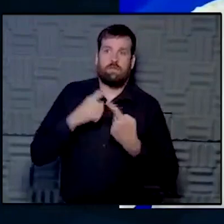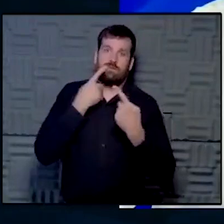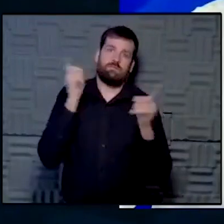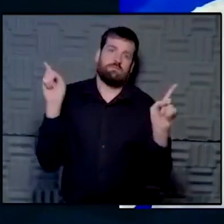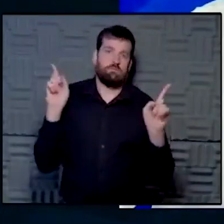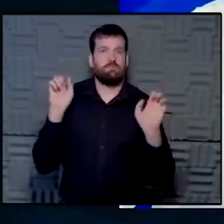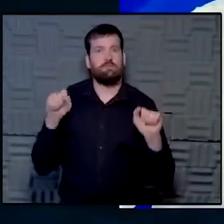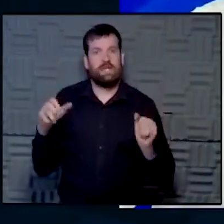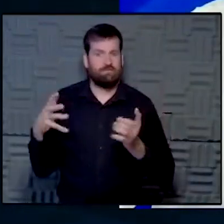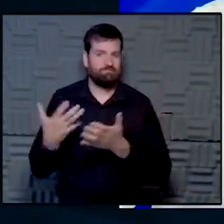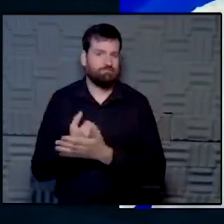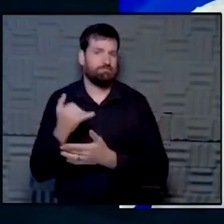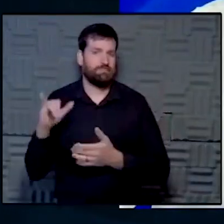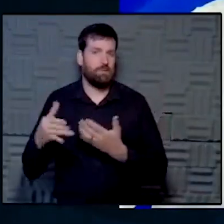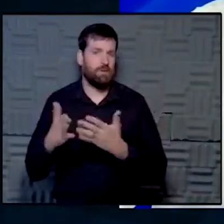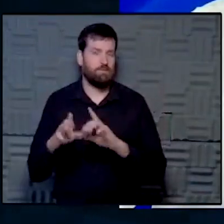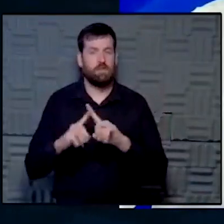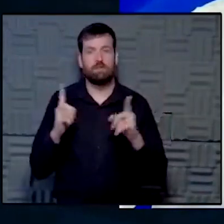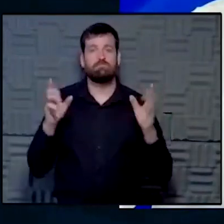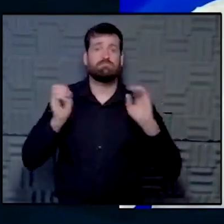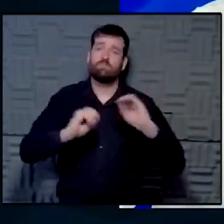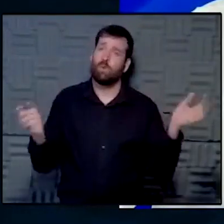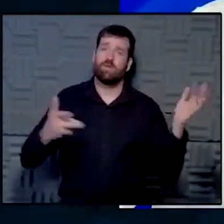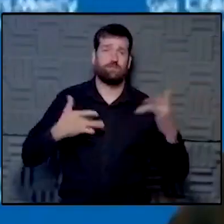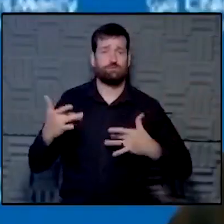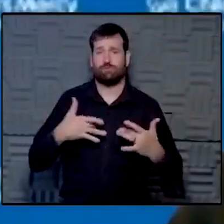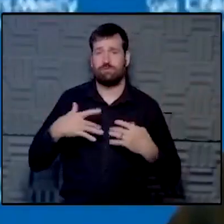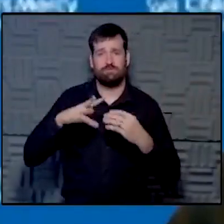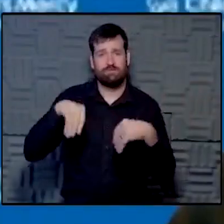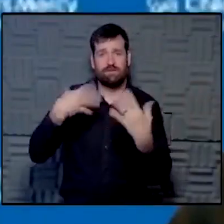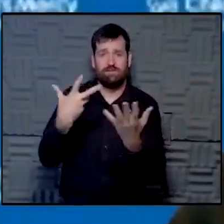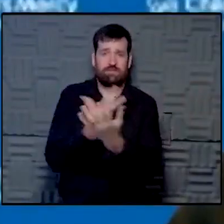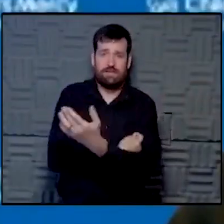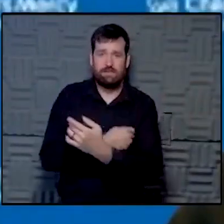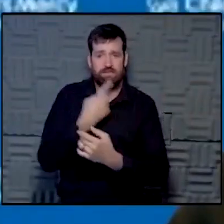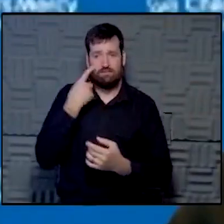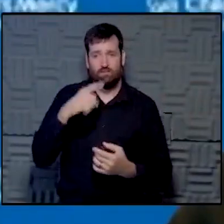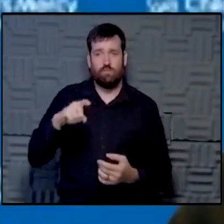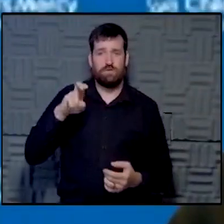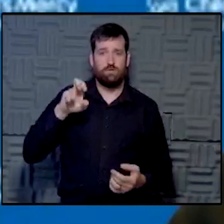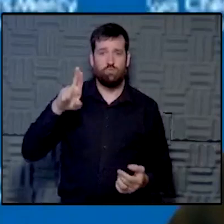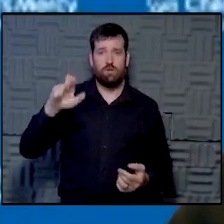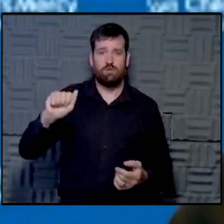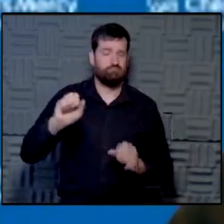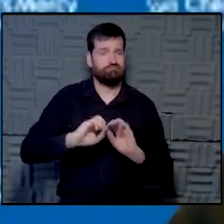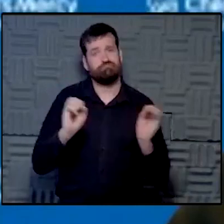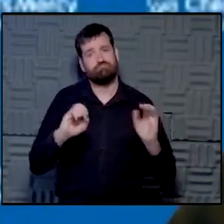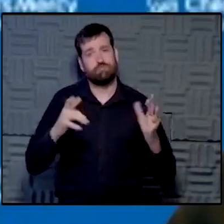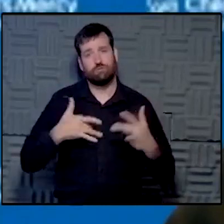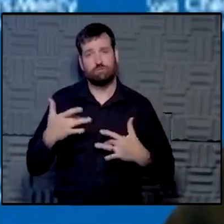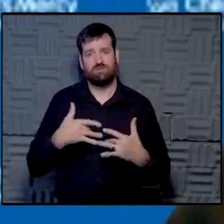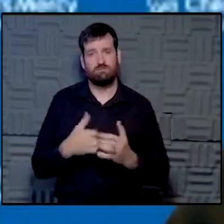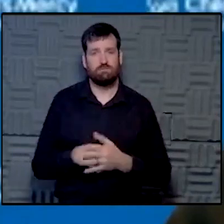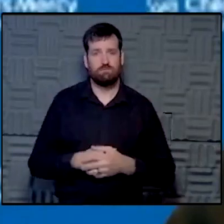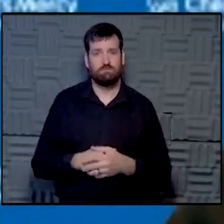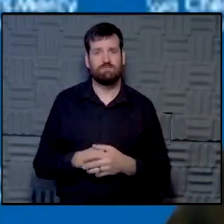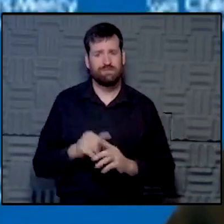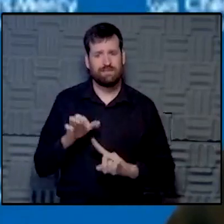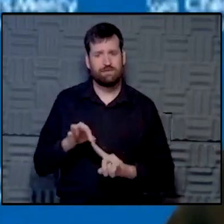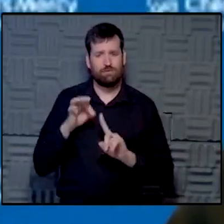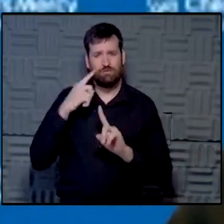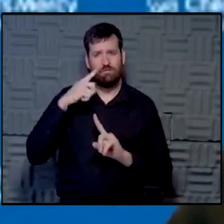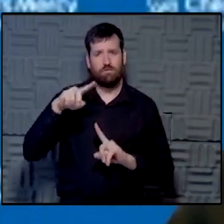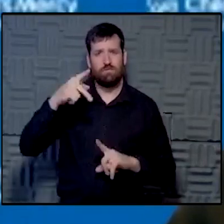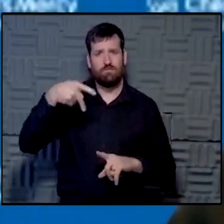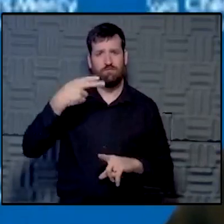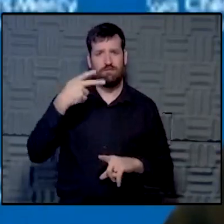so she can get it that way. But I have zero concerns about giving a vaccine that's under emergency use authorization. We have, especially for Pfizer,